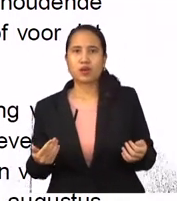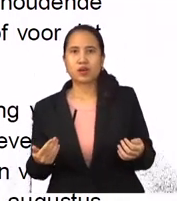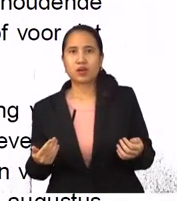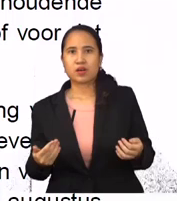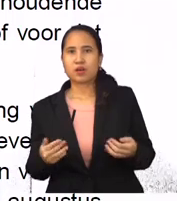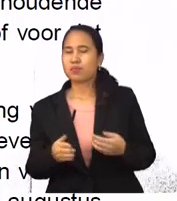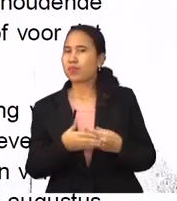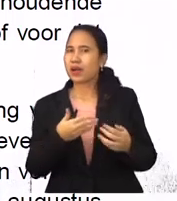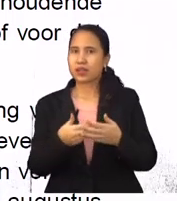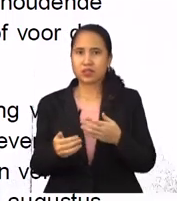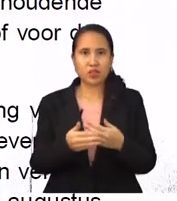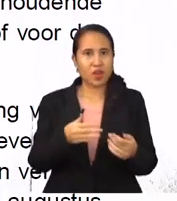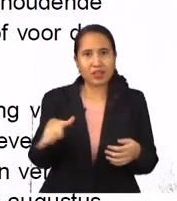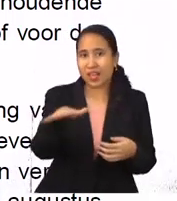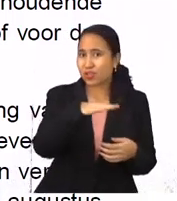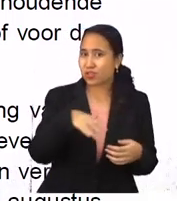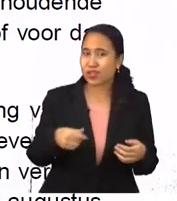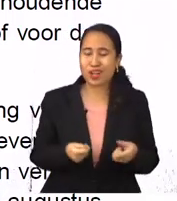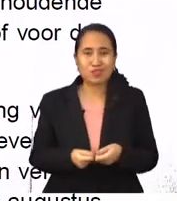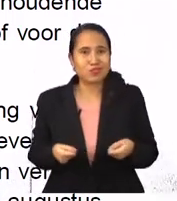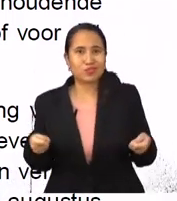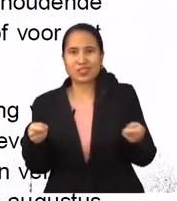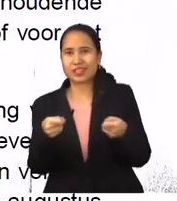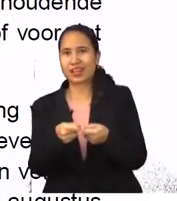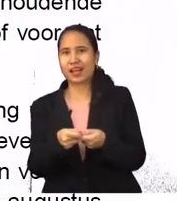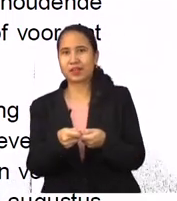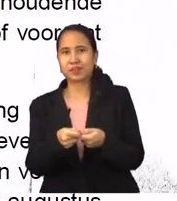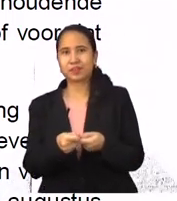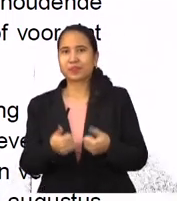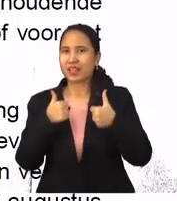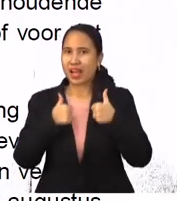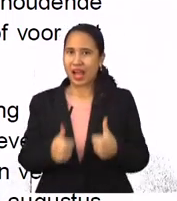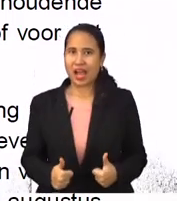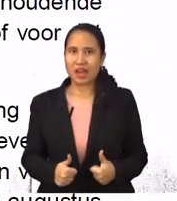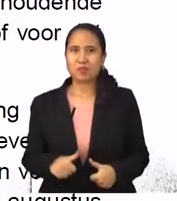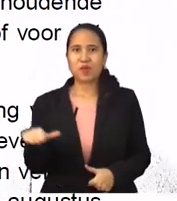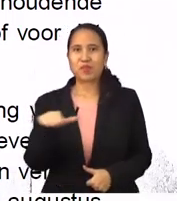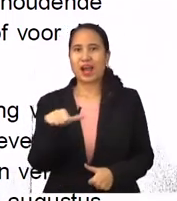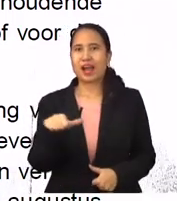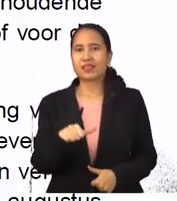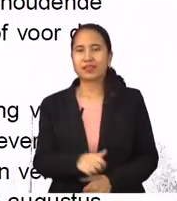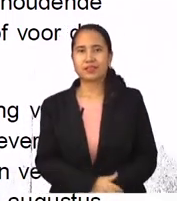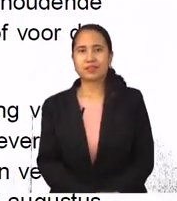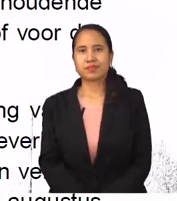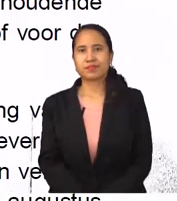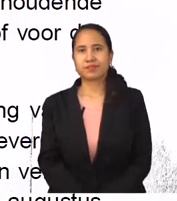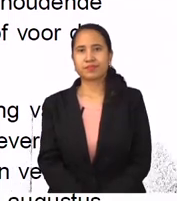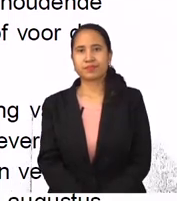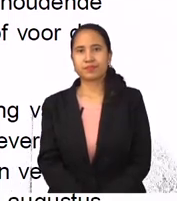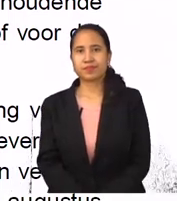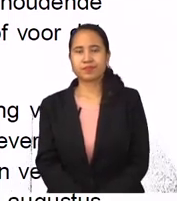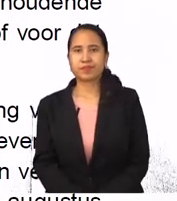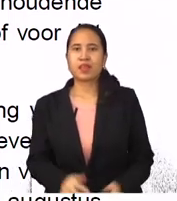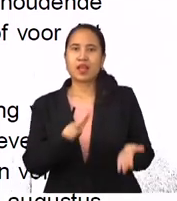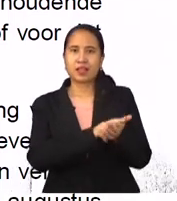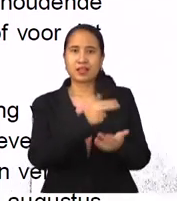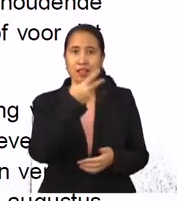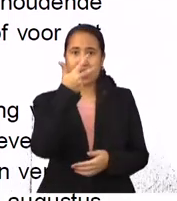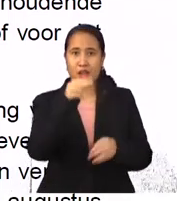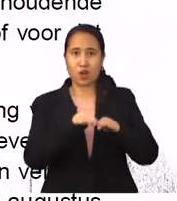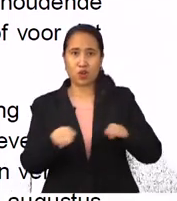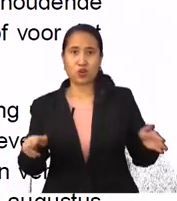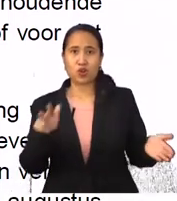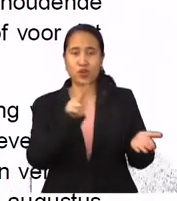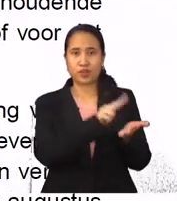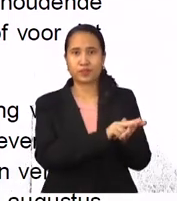opinion, national or social origin, property, birth or other status. In artikel 8 grondwet,